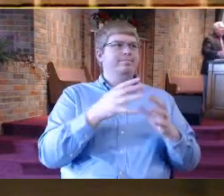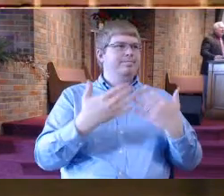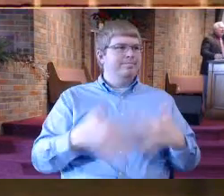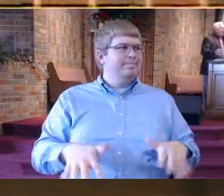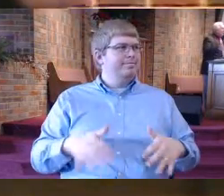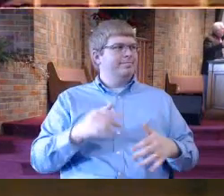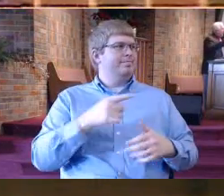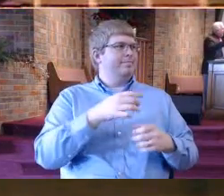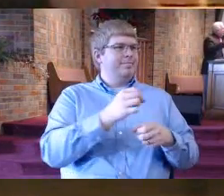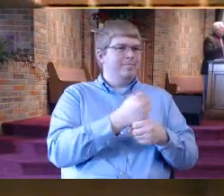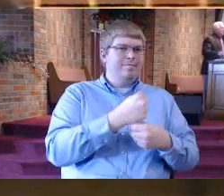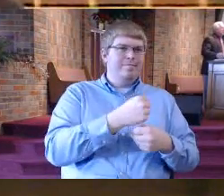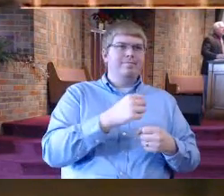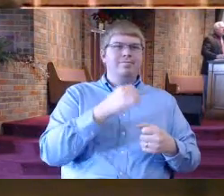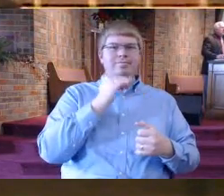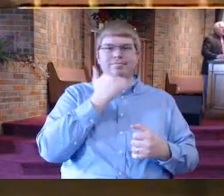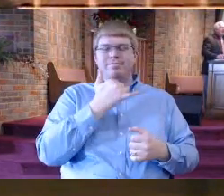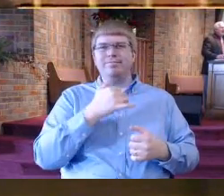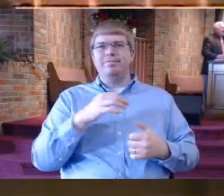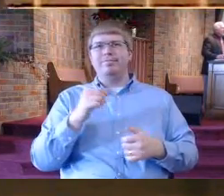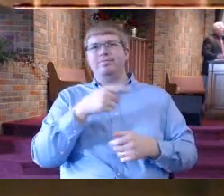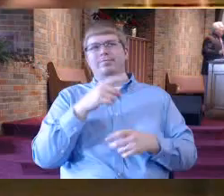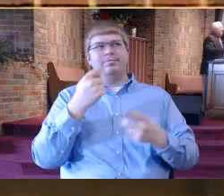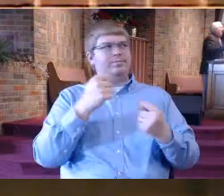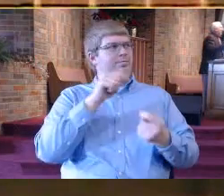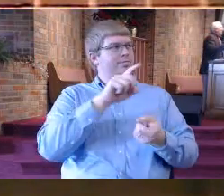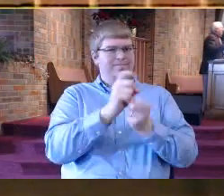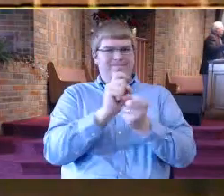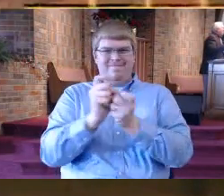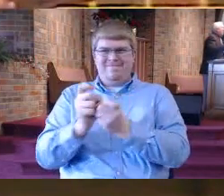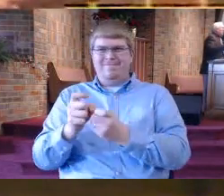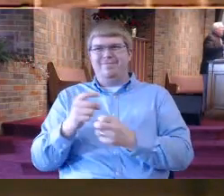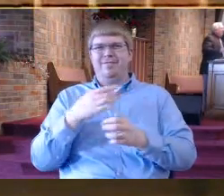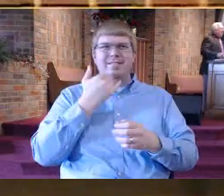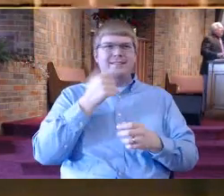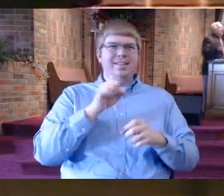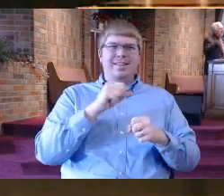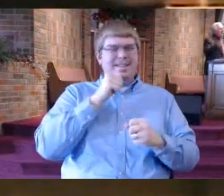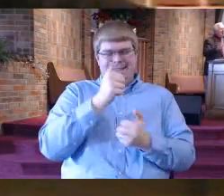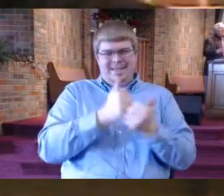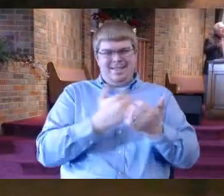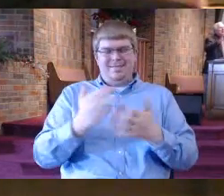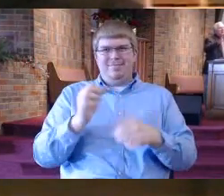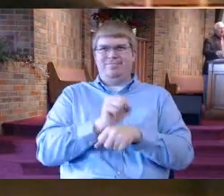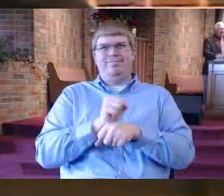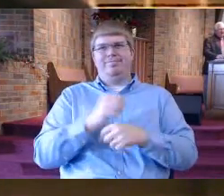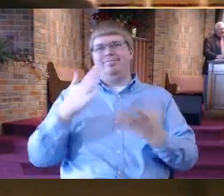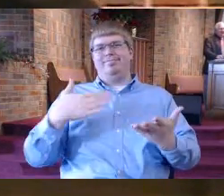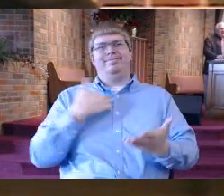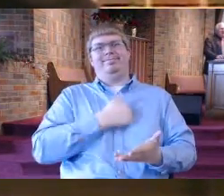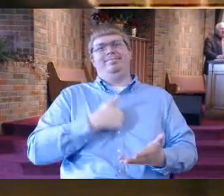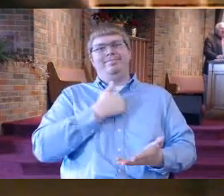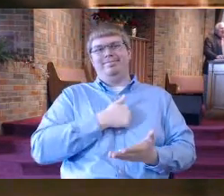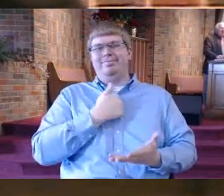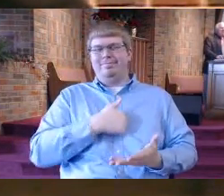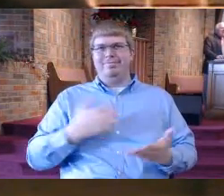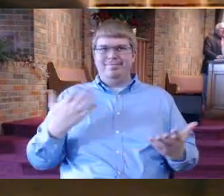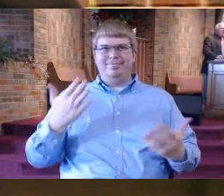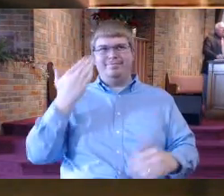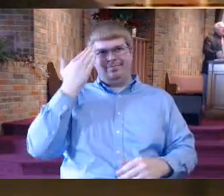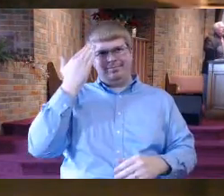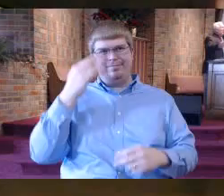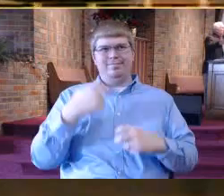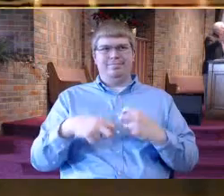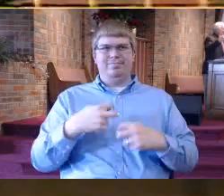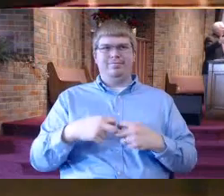in, and the guys are making adjustments as best they can, but everything's not working. We know it. Sorry about that. If